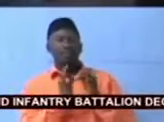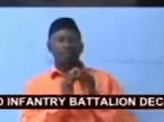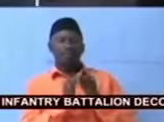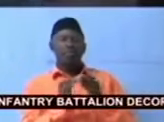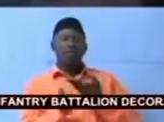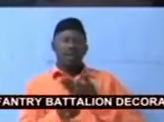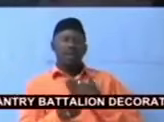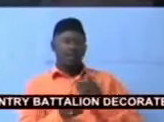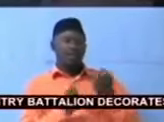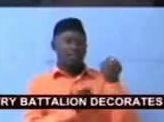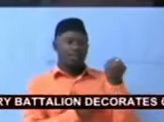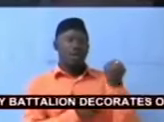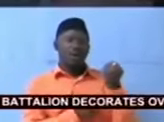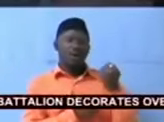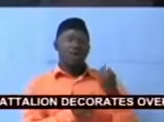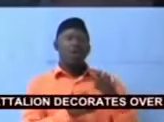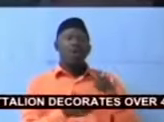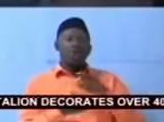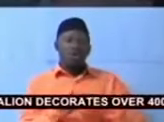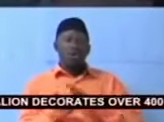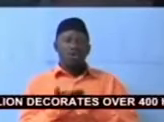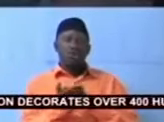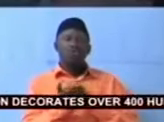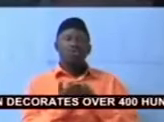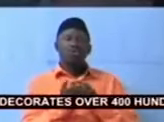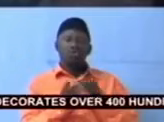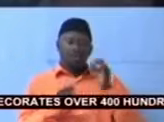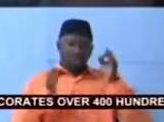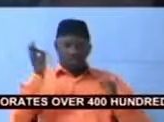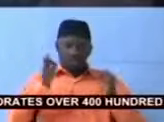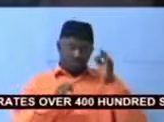cases. And